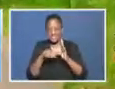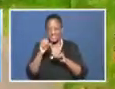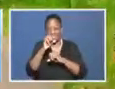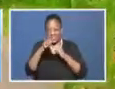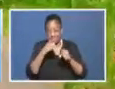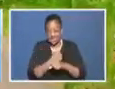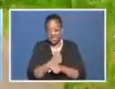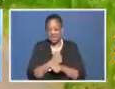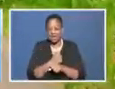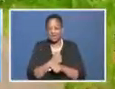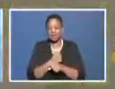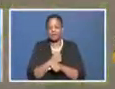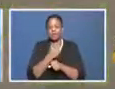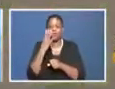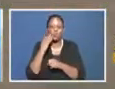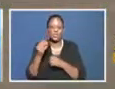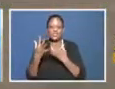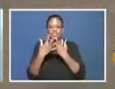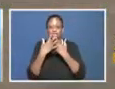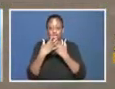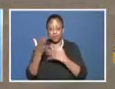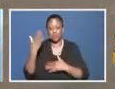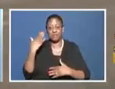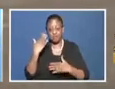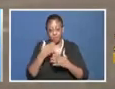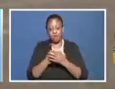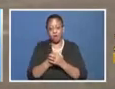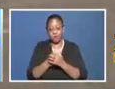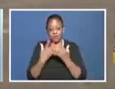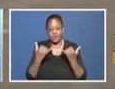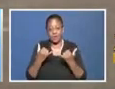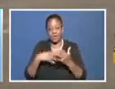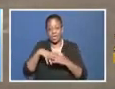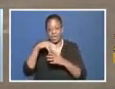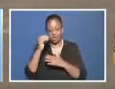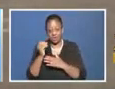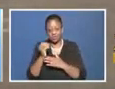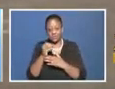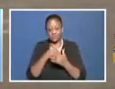for serious offenses. For the Bahamas Tonight, I'm Jiminita Swain.